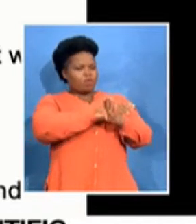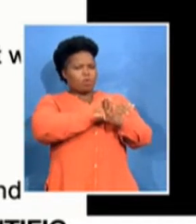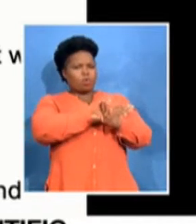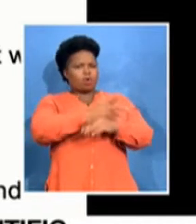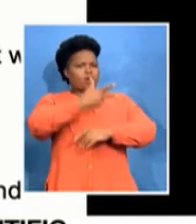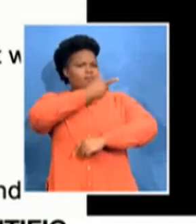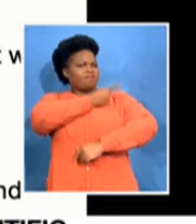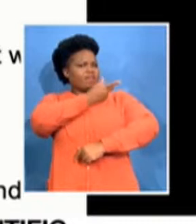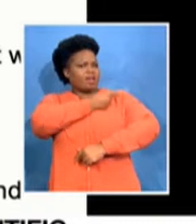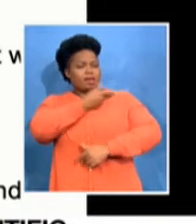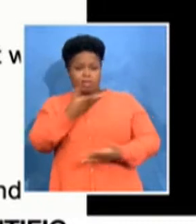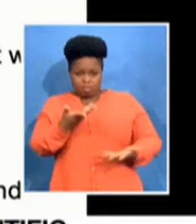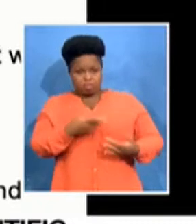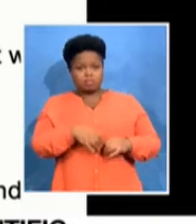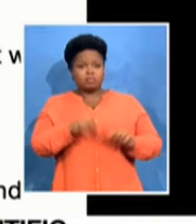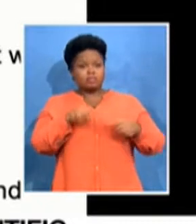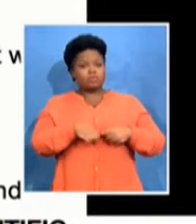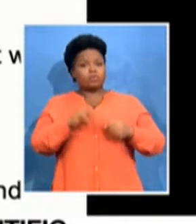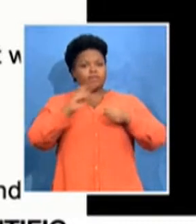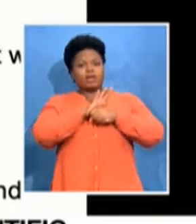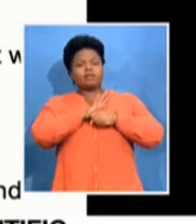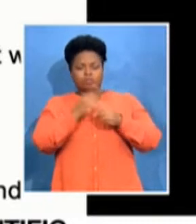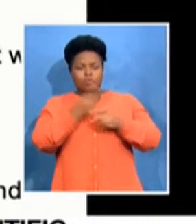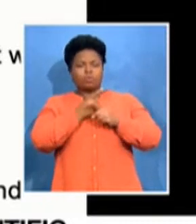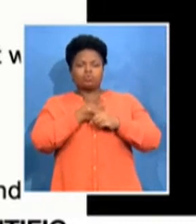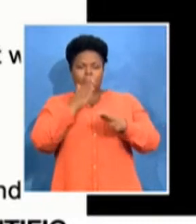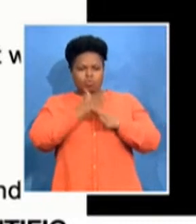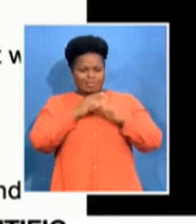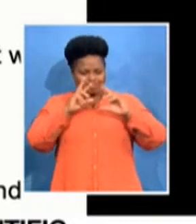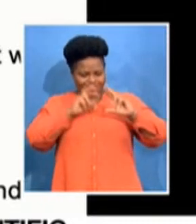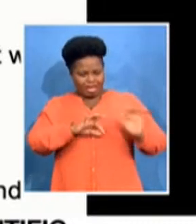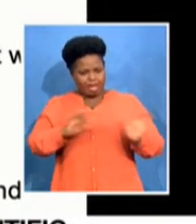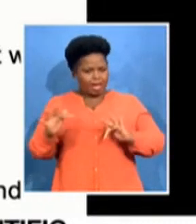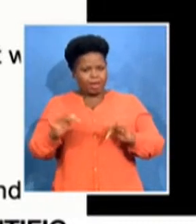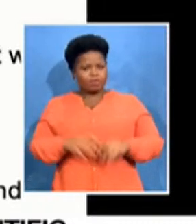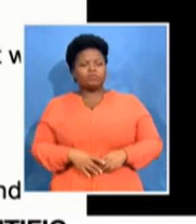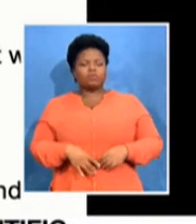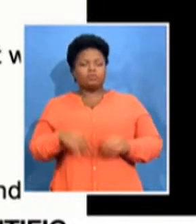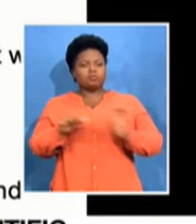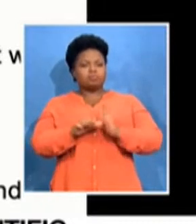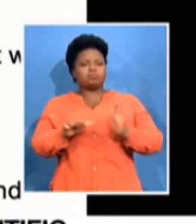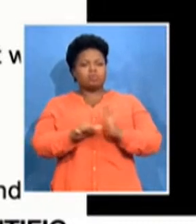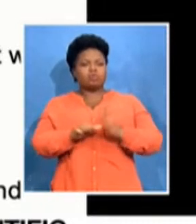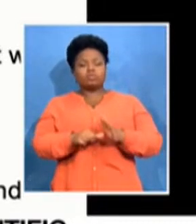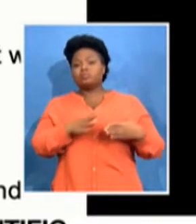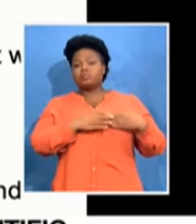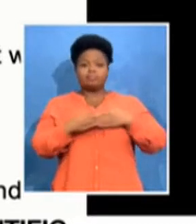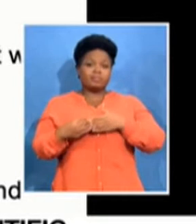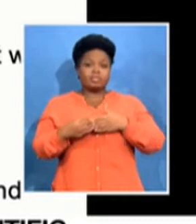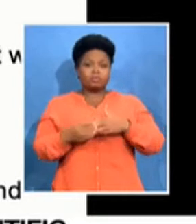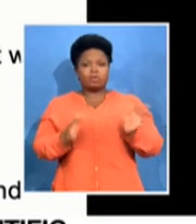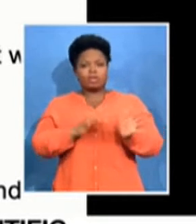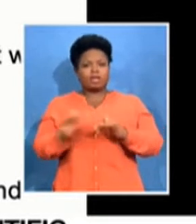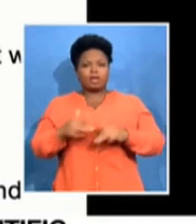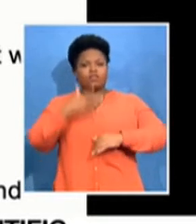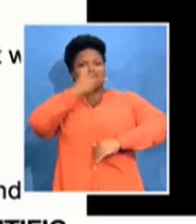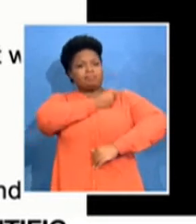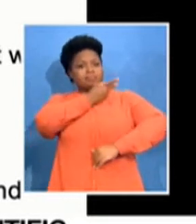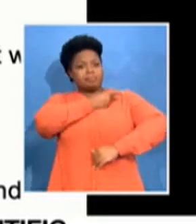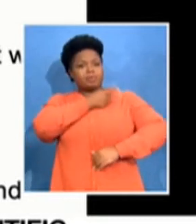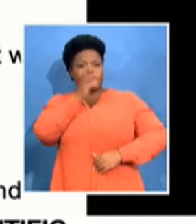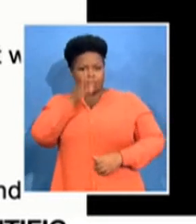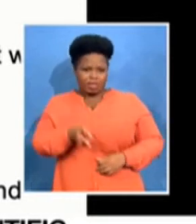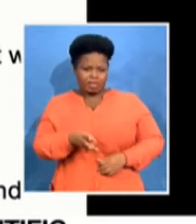well and quick, especially to guide the rollout of vaccine in the country. And then we're going to give you the new